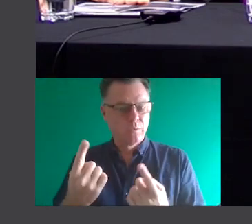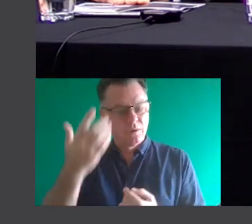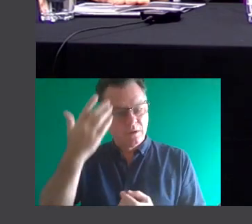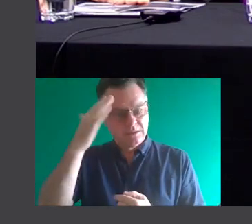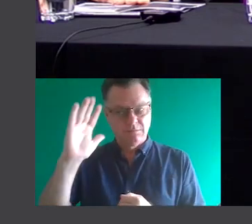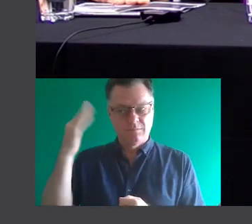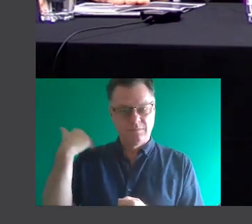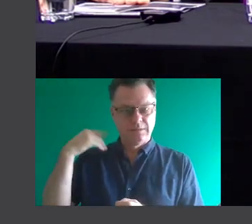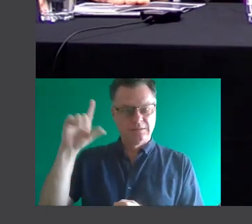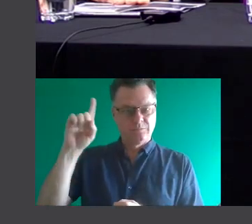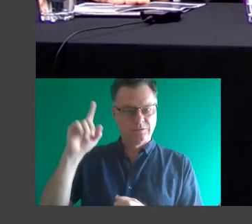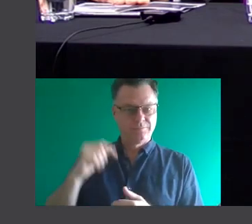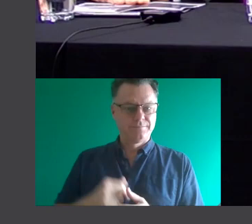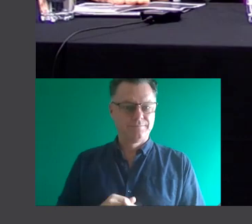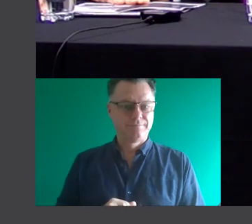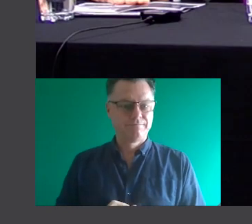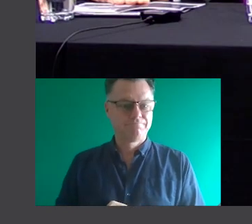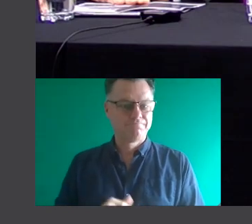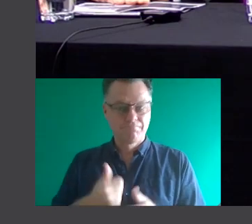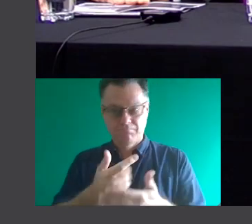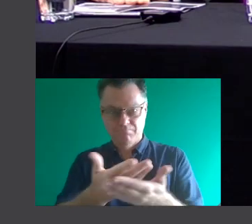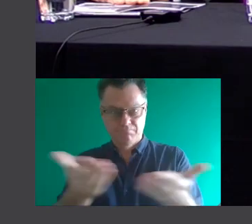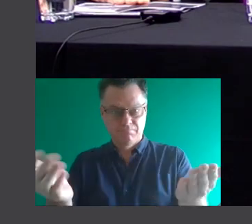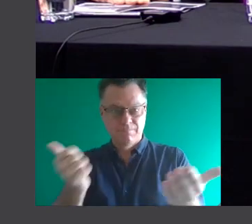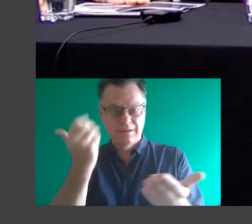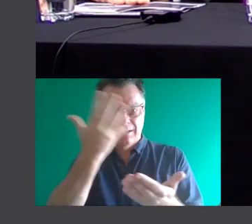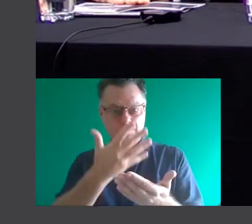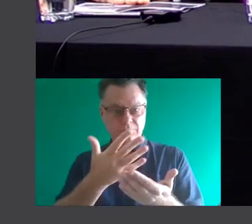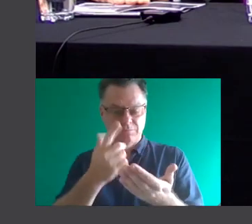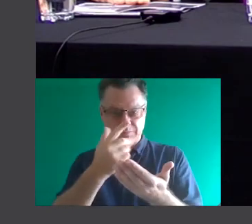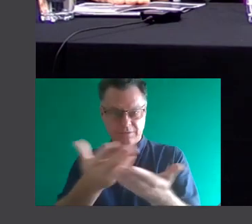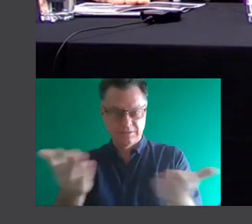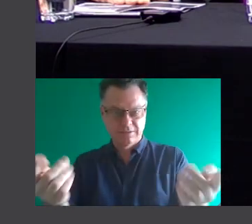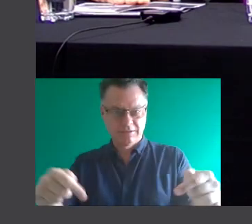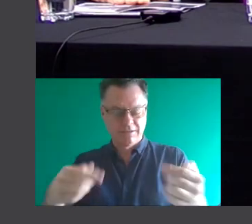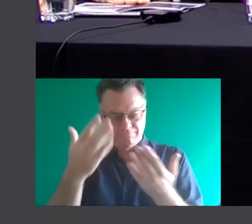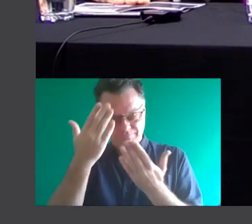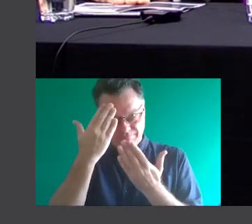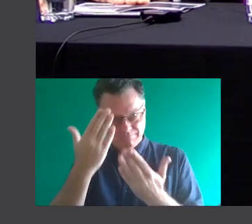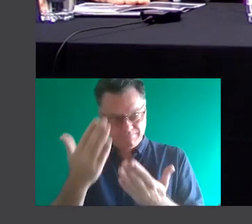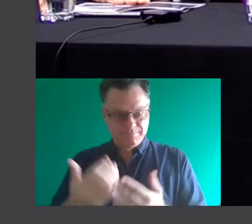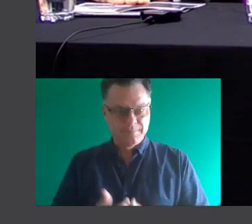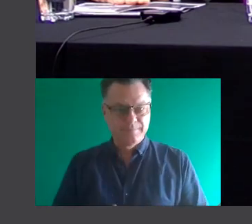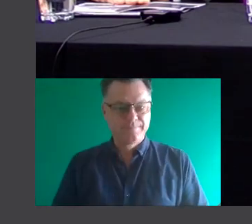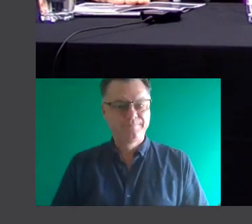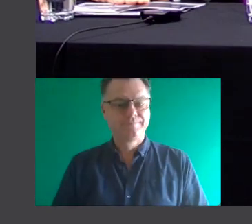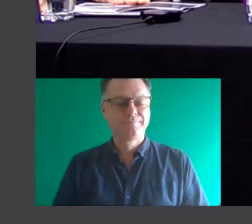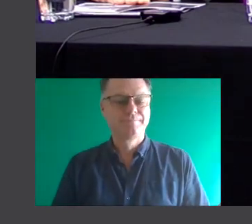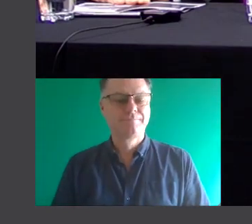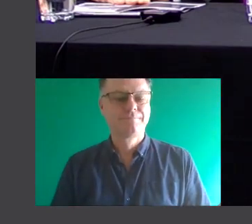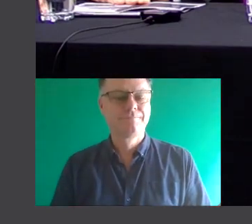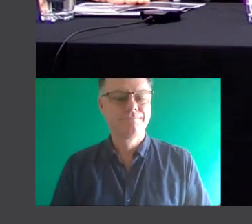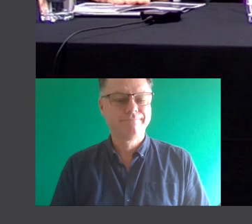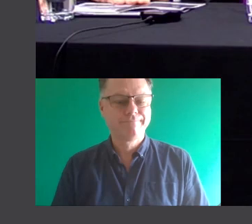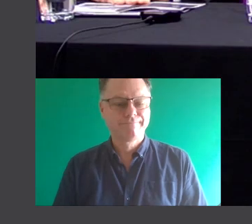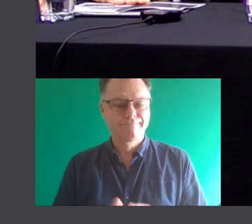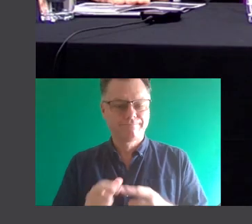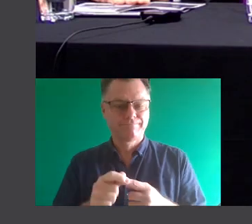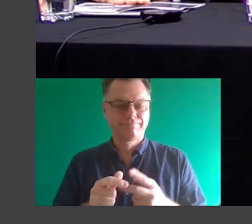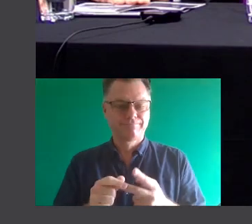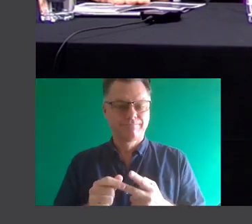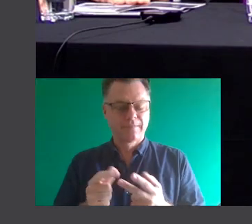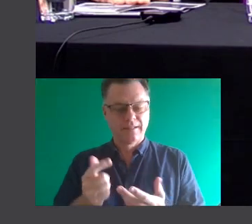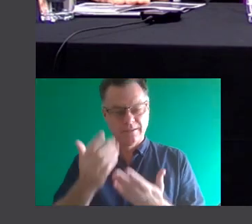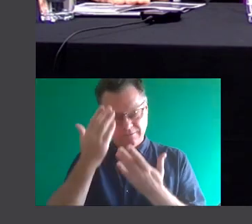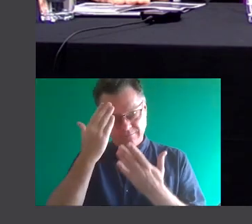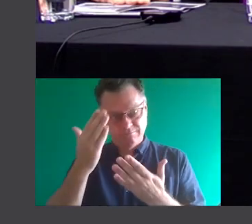Nation, and I pay respect to their elders past and present and to any Aboriginal people joining us today.